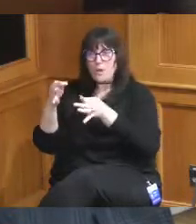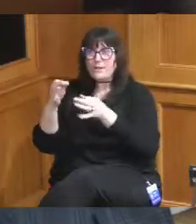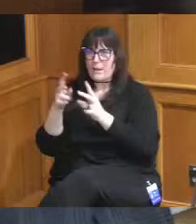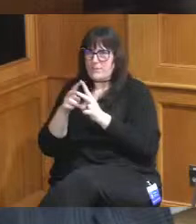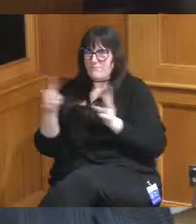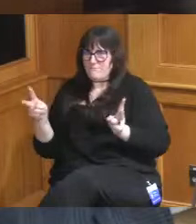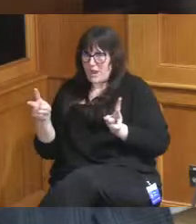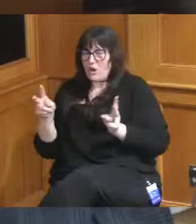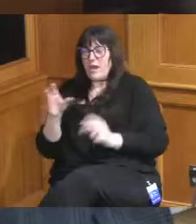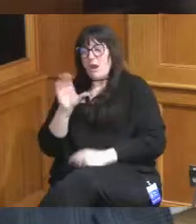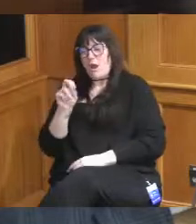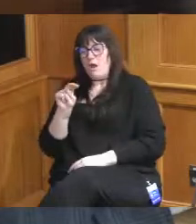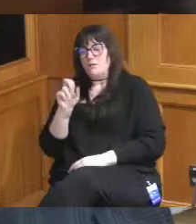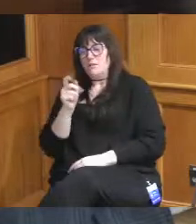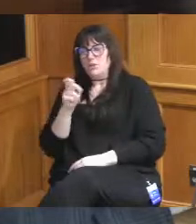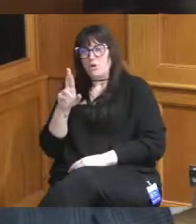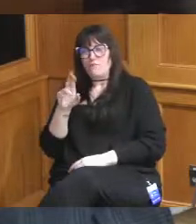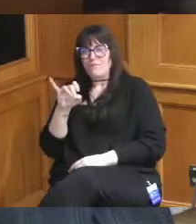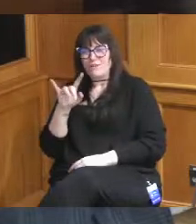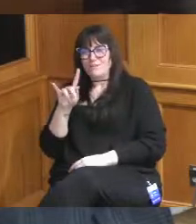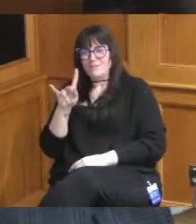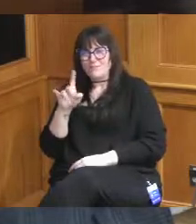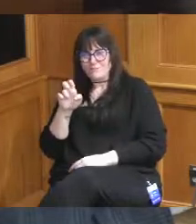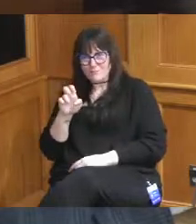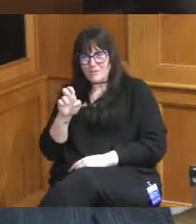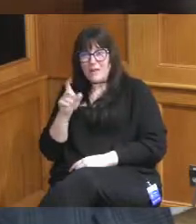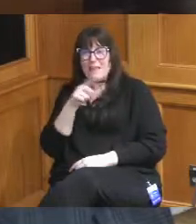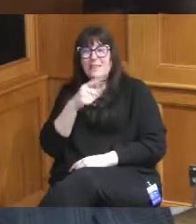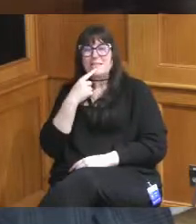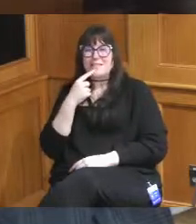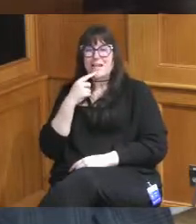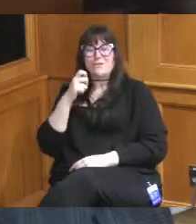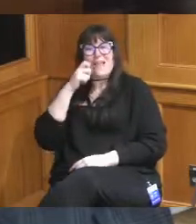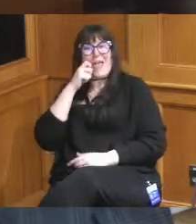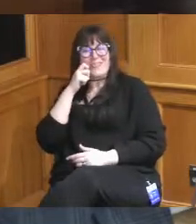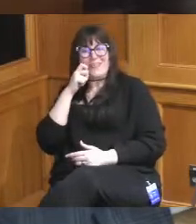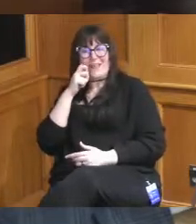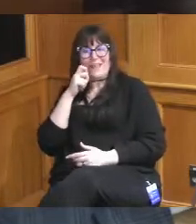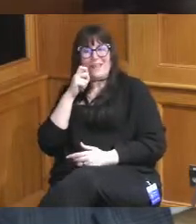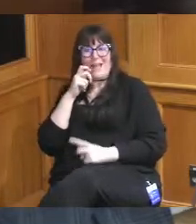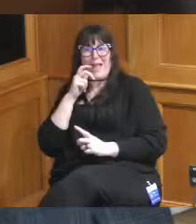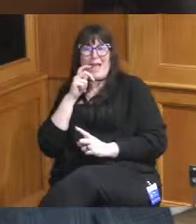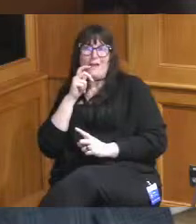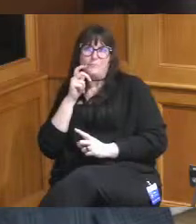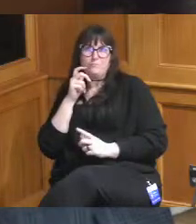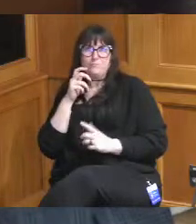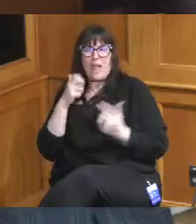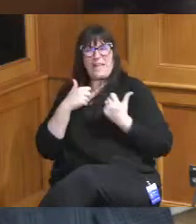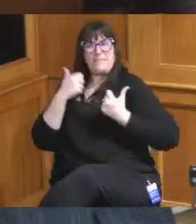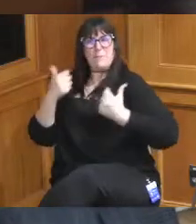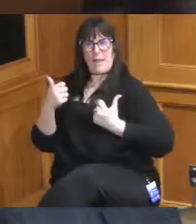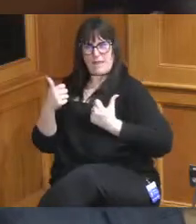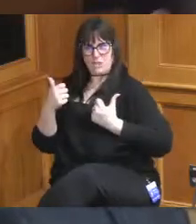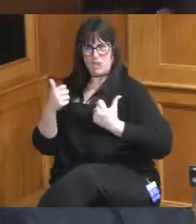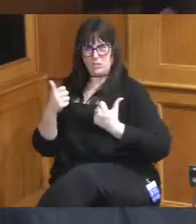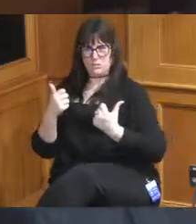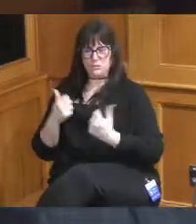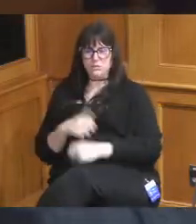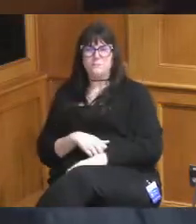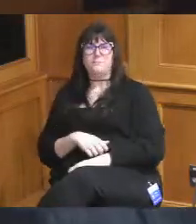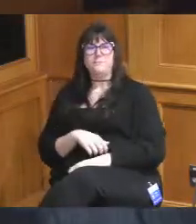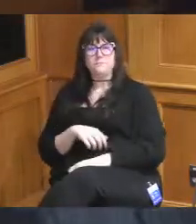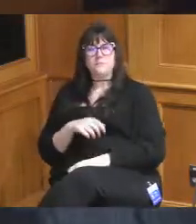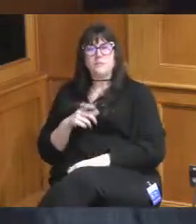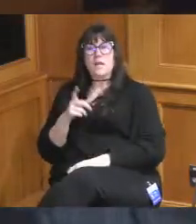in Columbus, where they said it was ethnic intimidation. They came back and took it to the Ohio